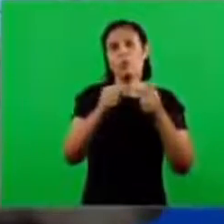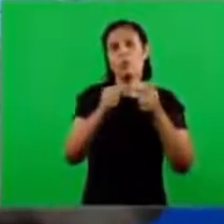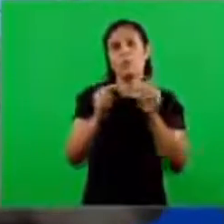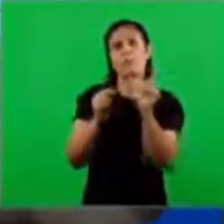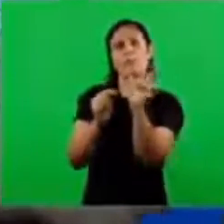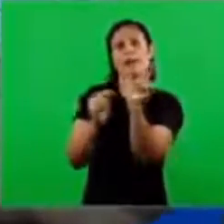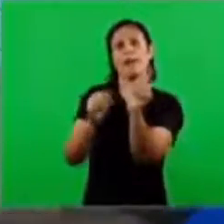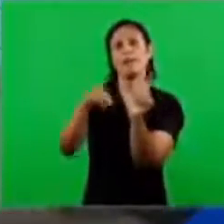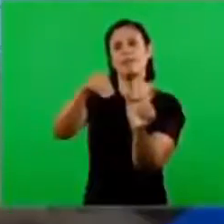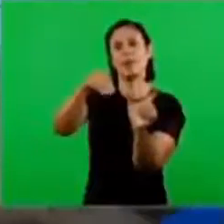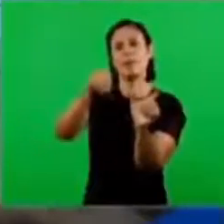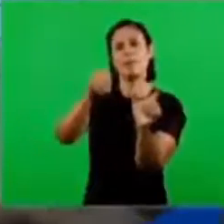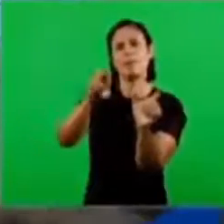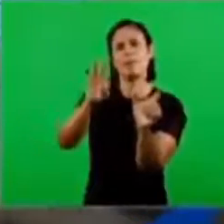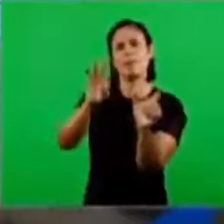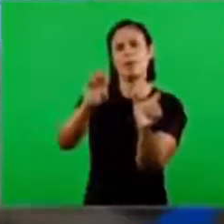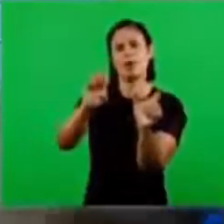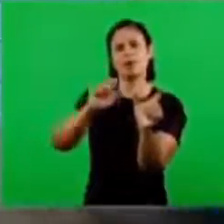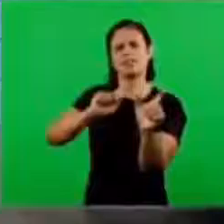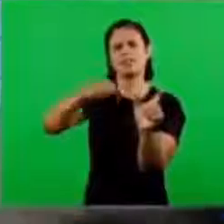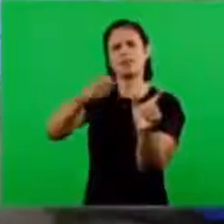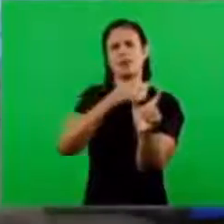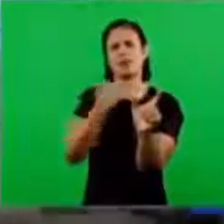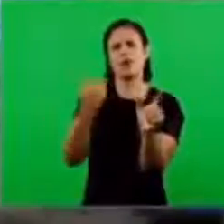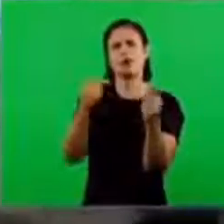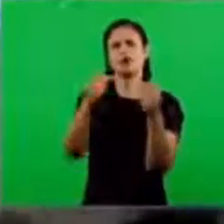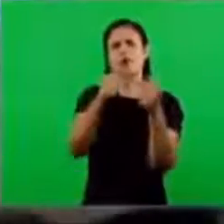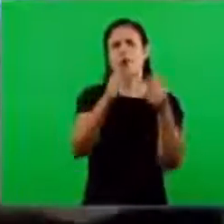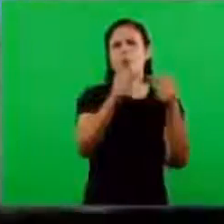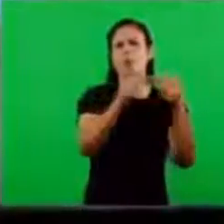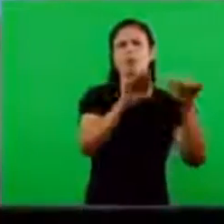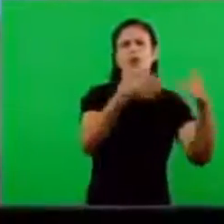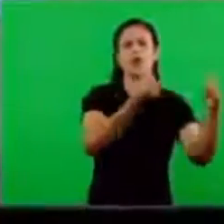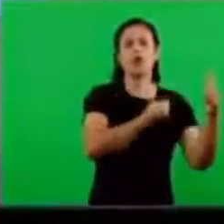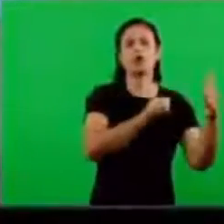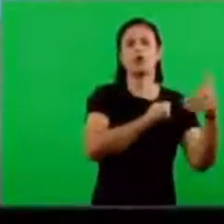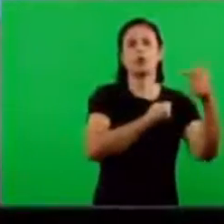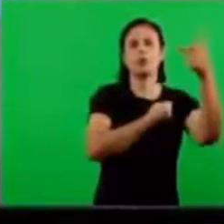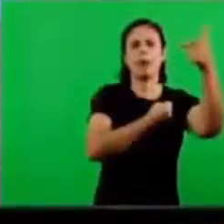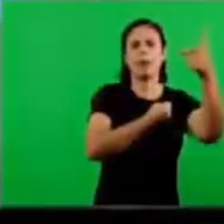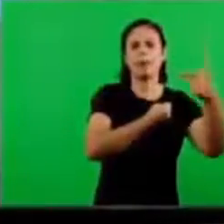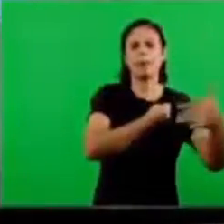physical rest, yes. Death is fellowship, no.